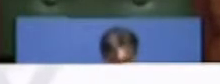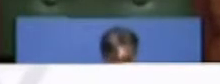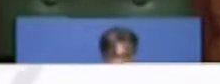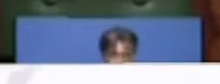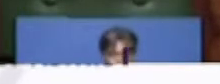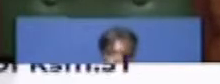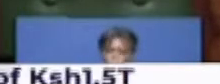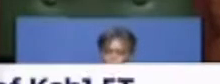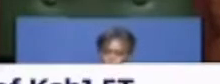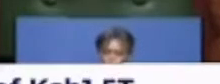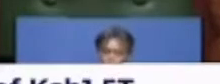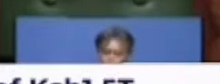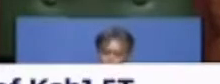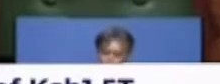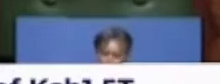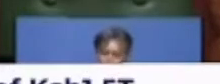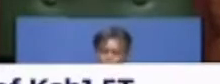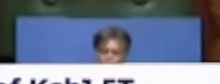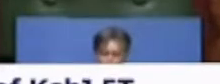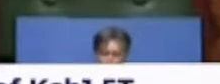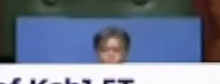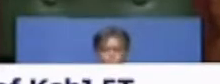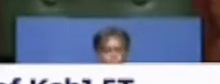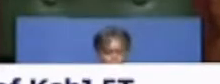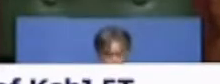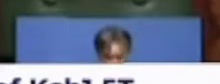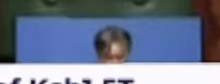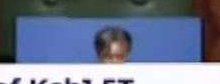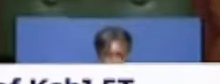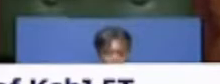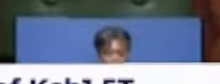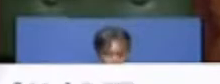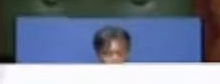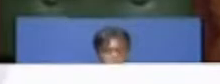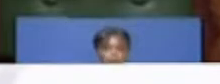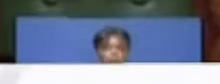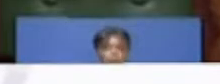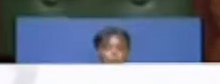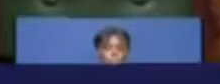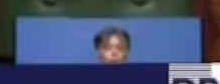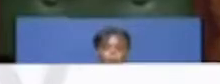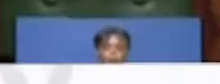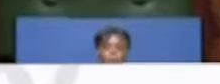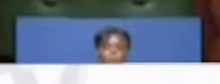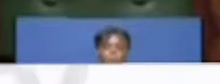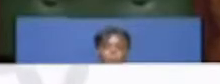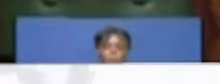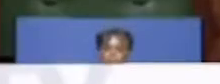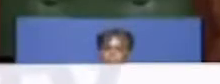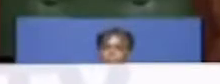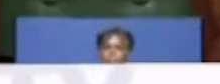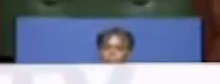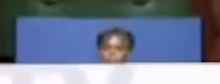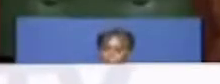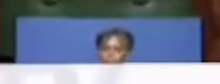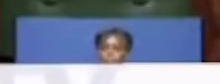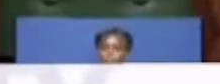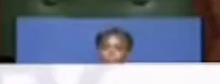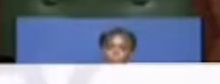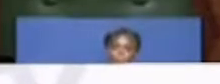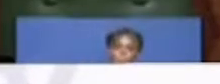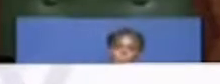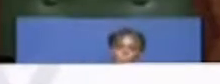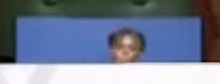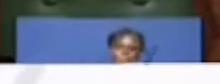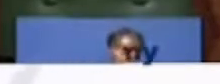have those urgently needed pieces of legislation in place. My administration has also submitted the Huduma Bill,